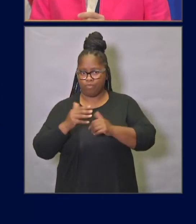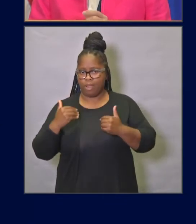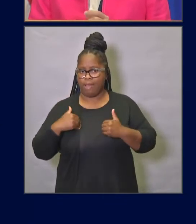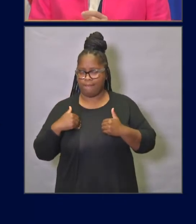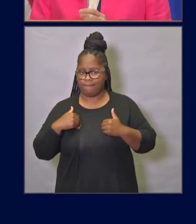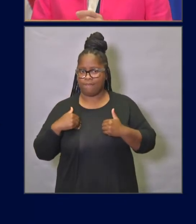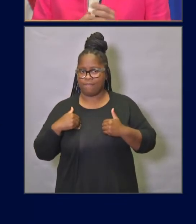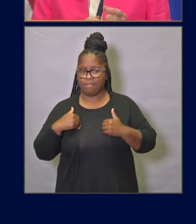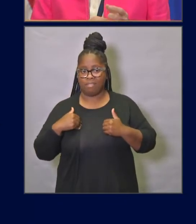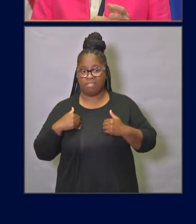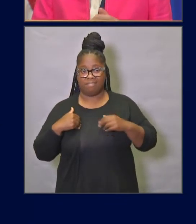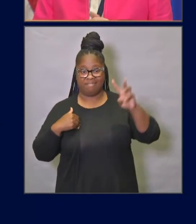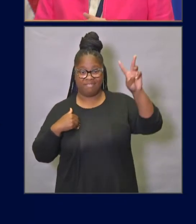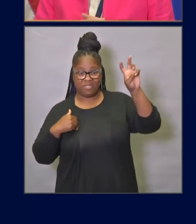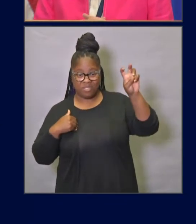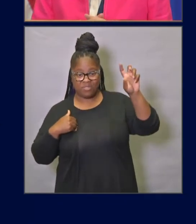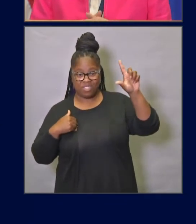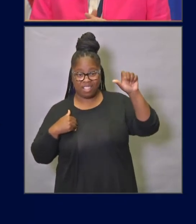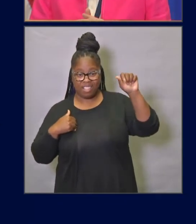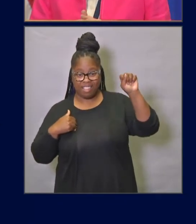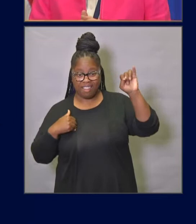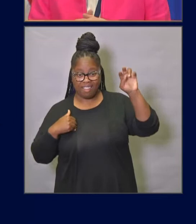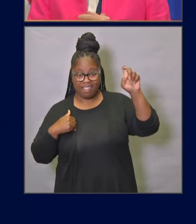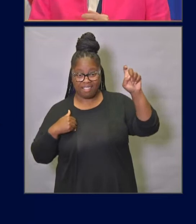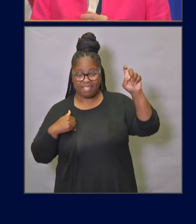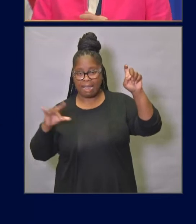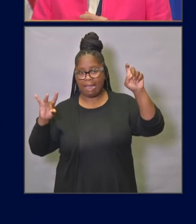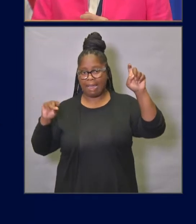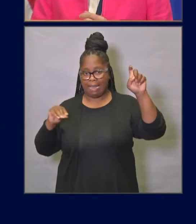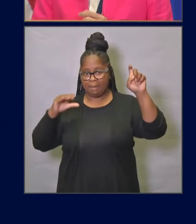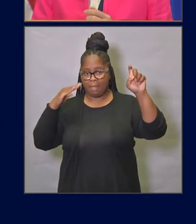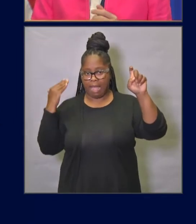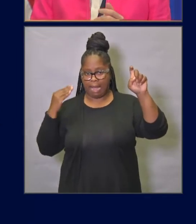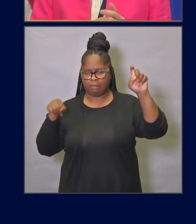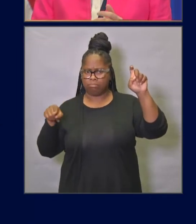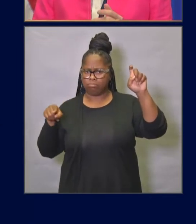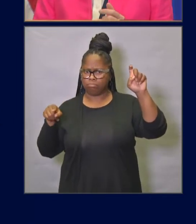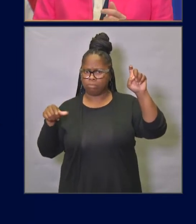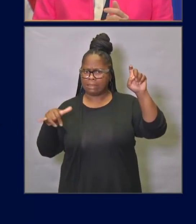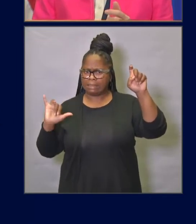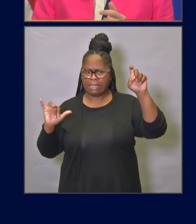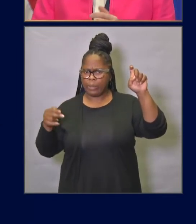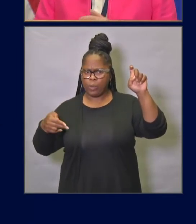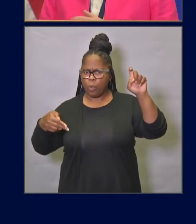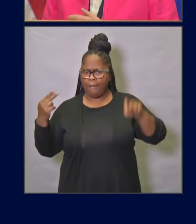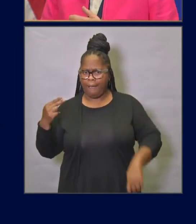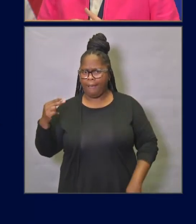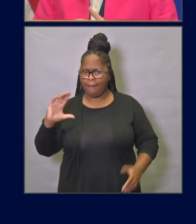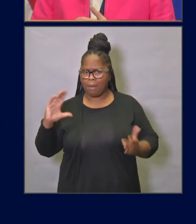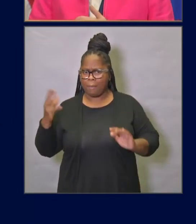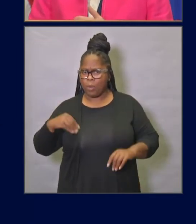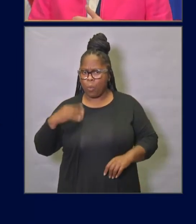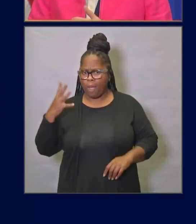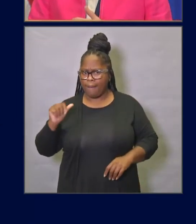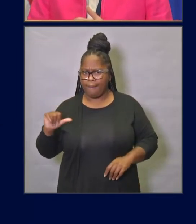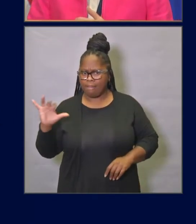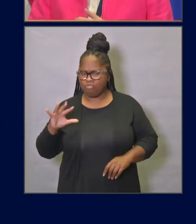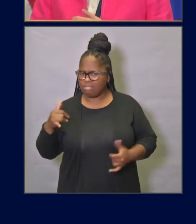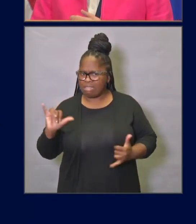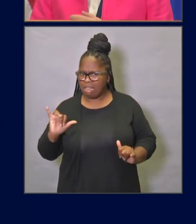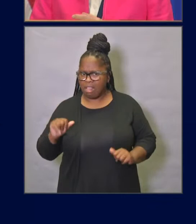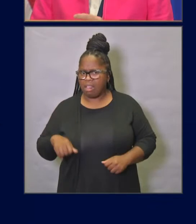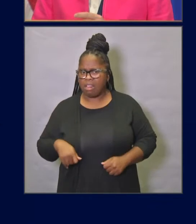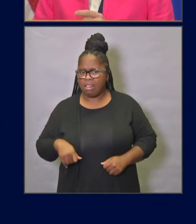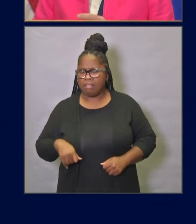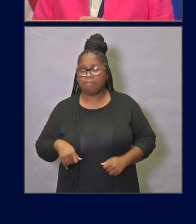And this rate is also far higher than the rate that was experienced by our white and Asian neighbors.